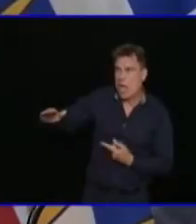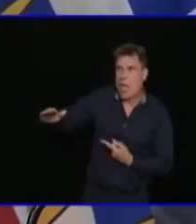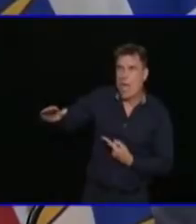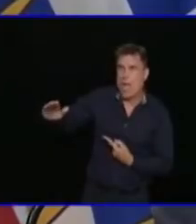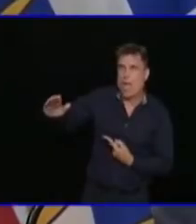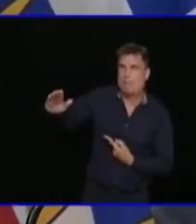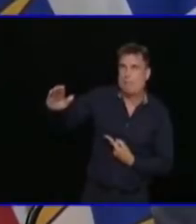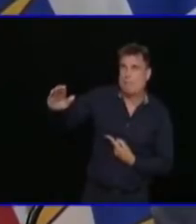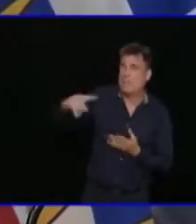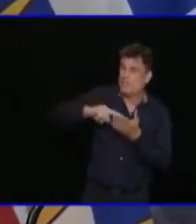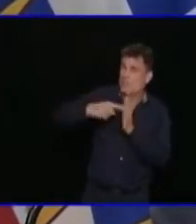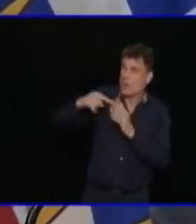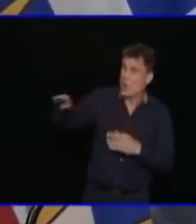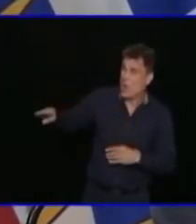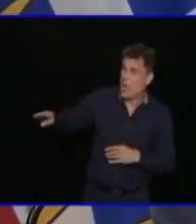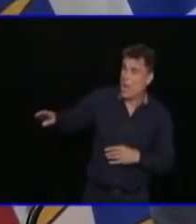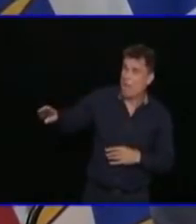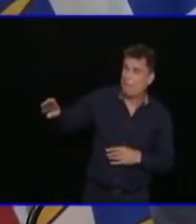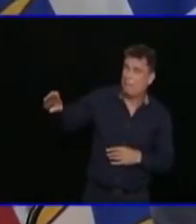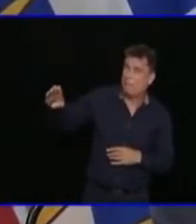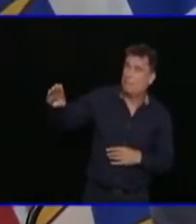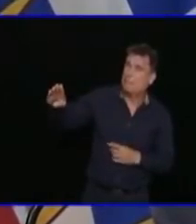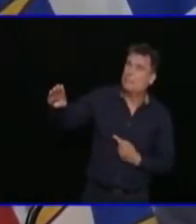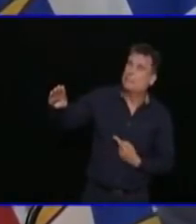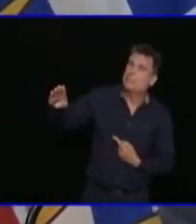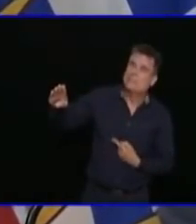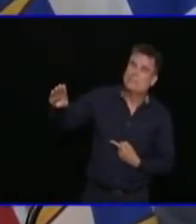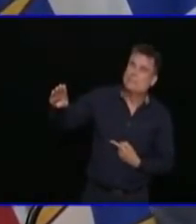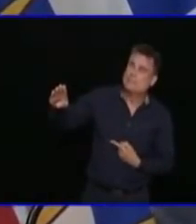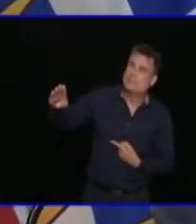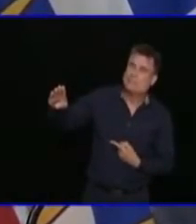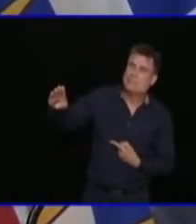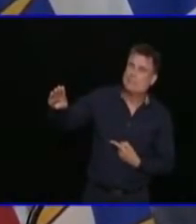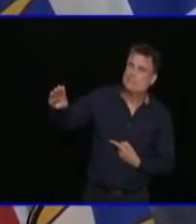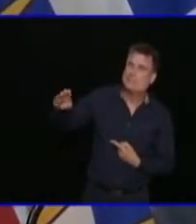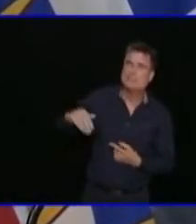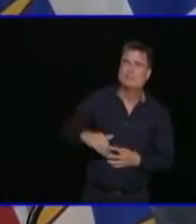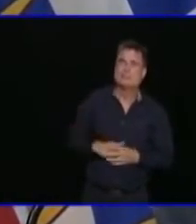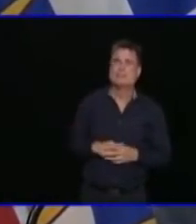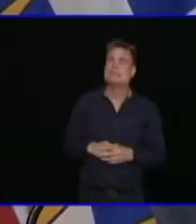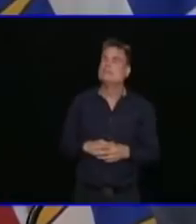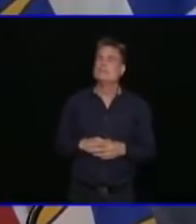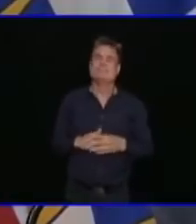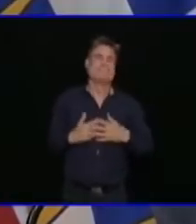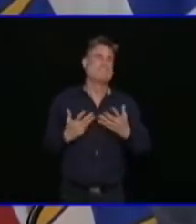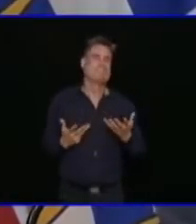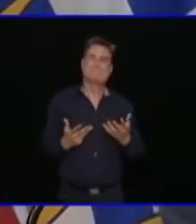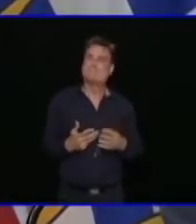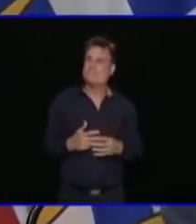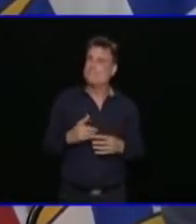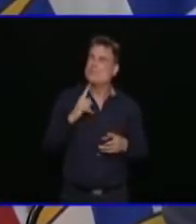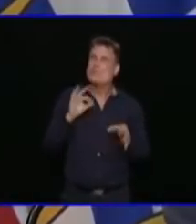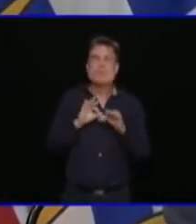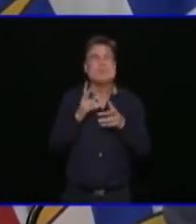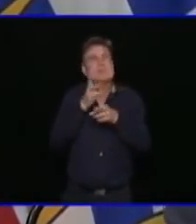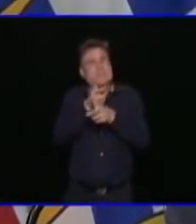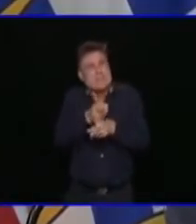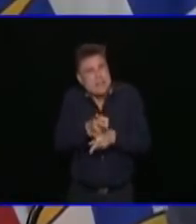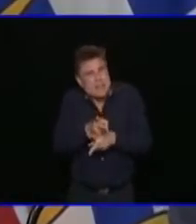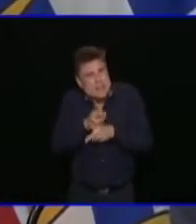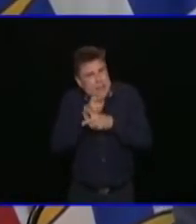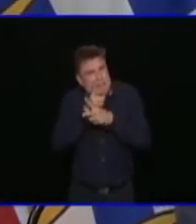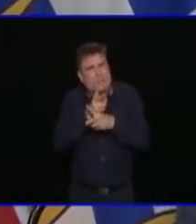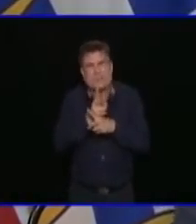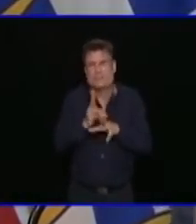we stay away from others until we're through that incubation period. Get tested if we have any symptoms at all, or if we've had a